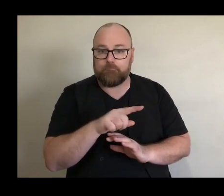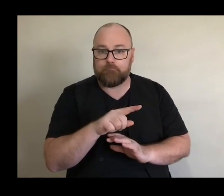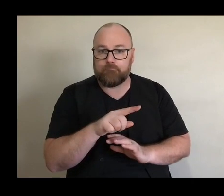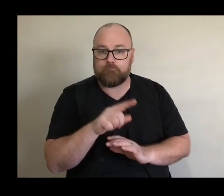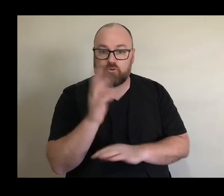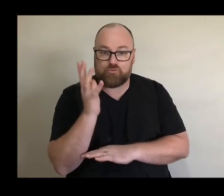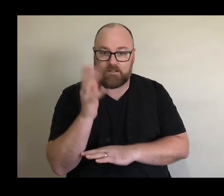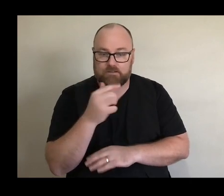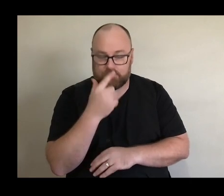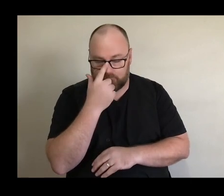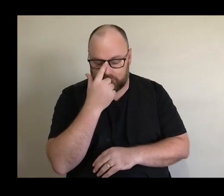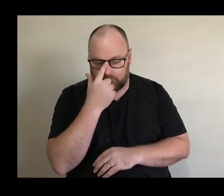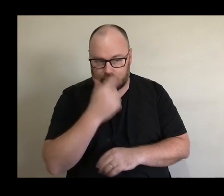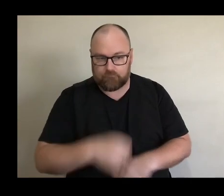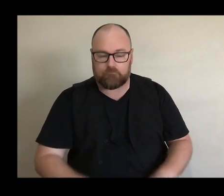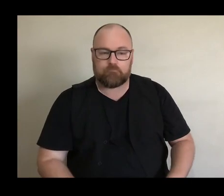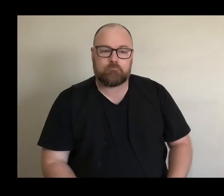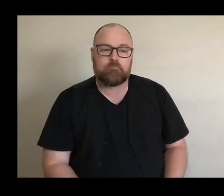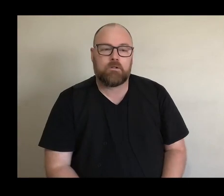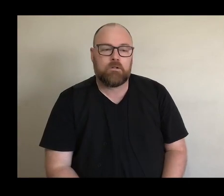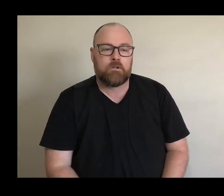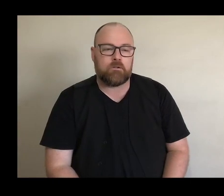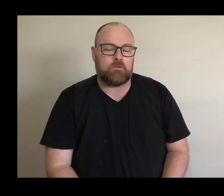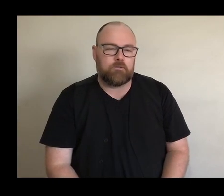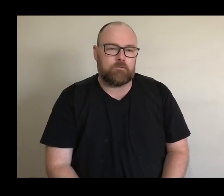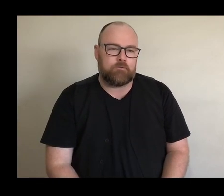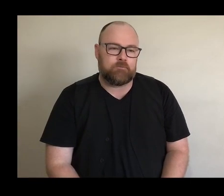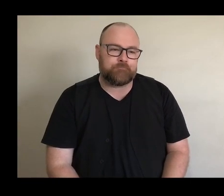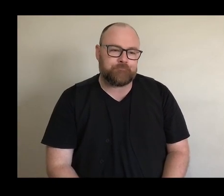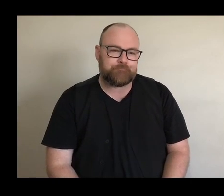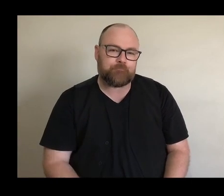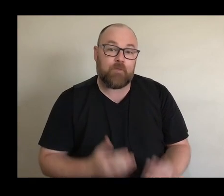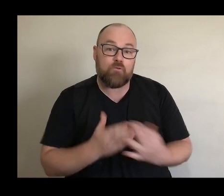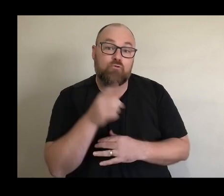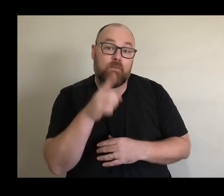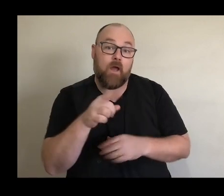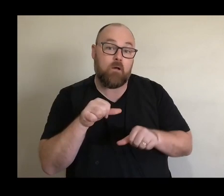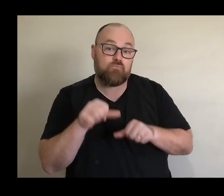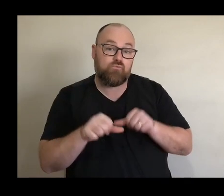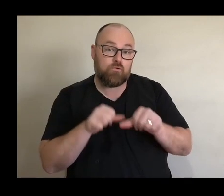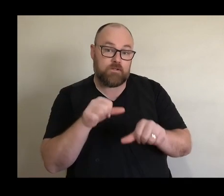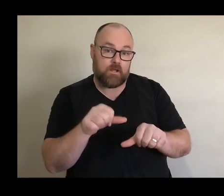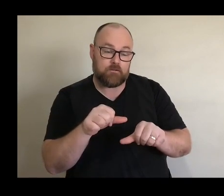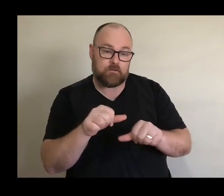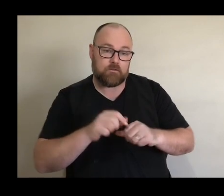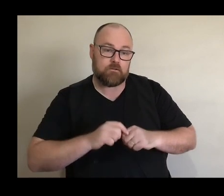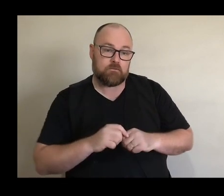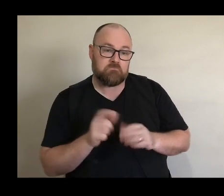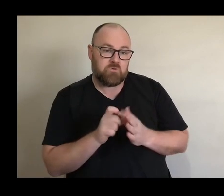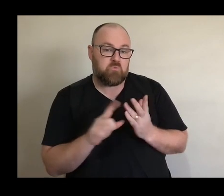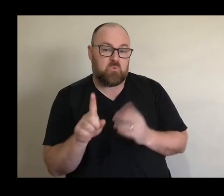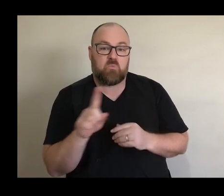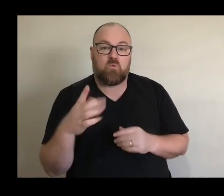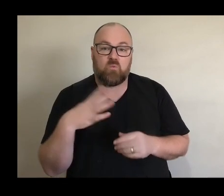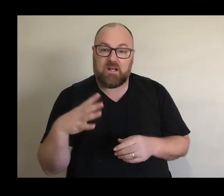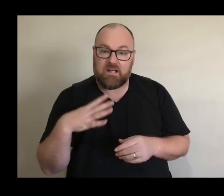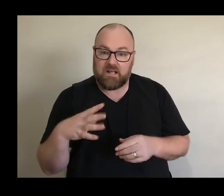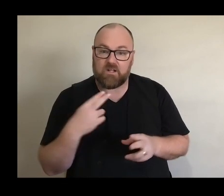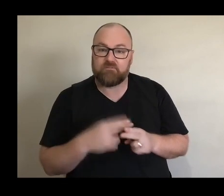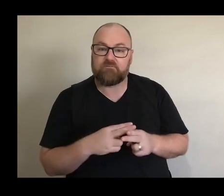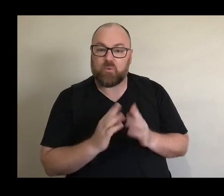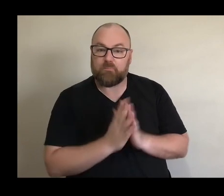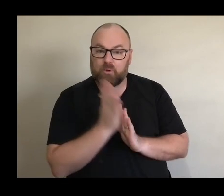through engaging in the process, similar to that is what is necessary in burning to keep